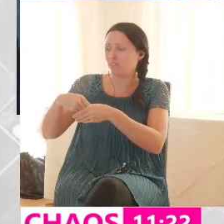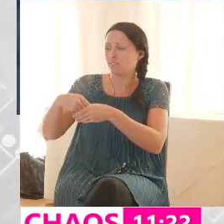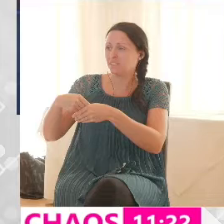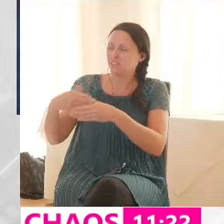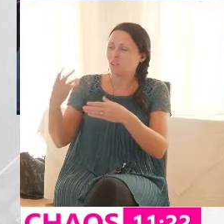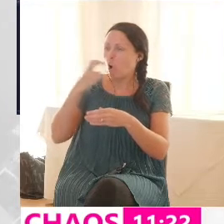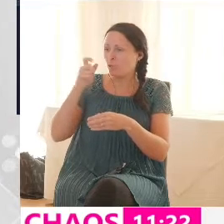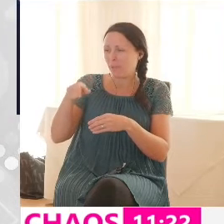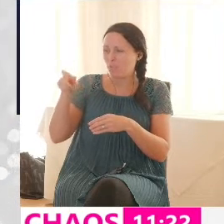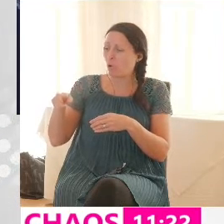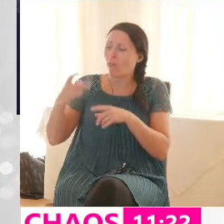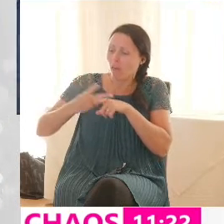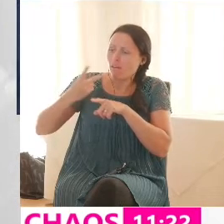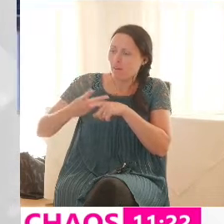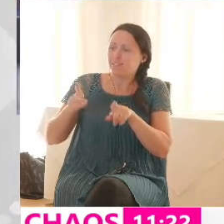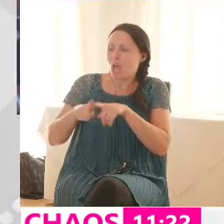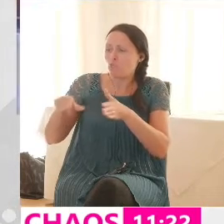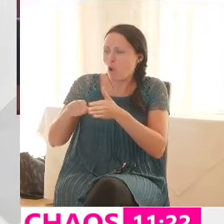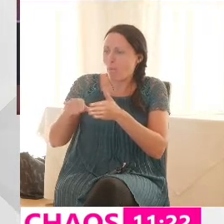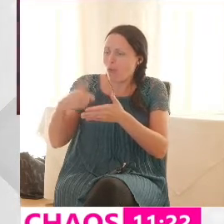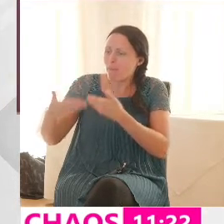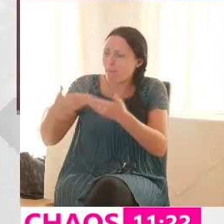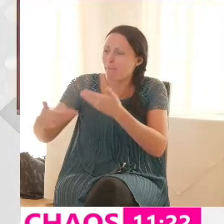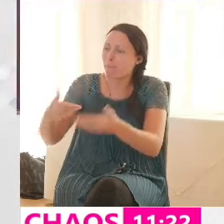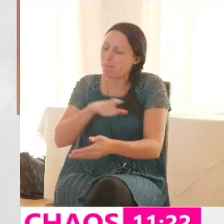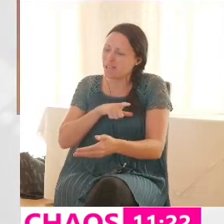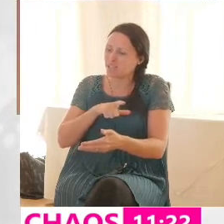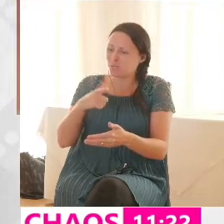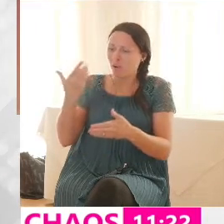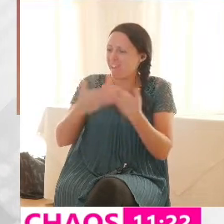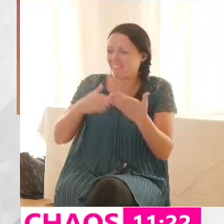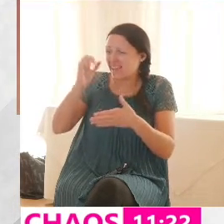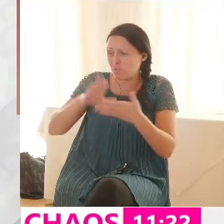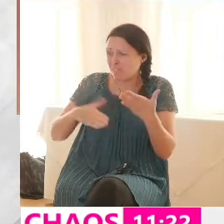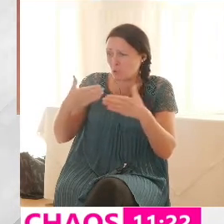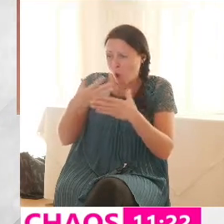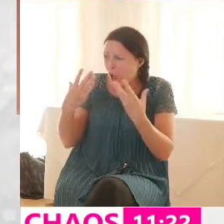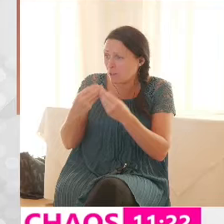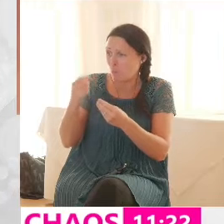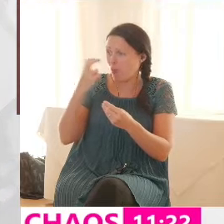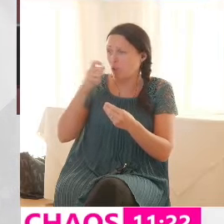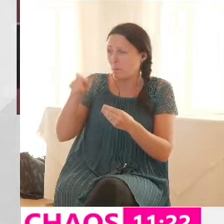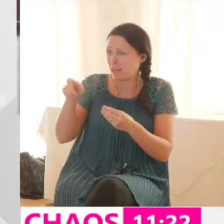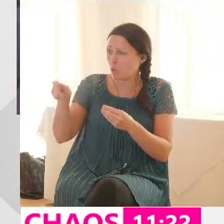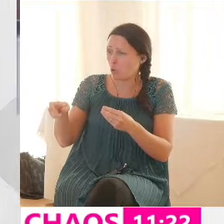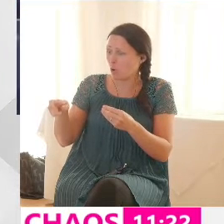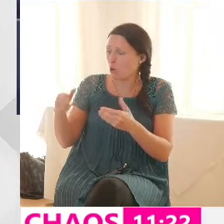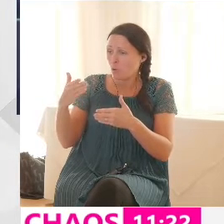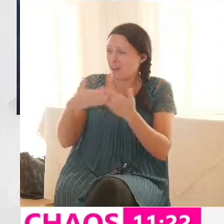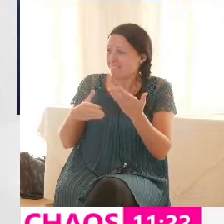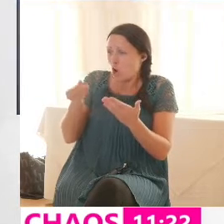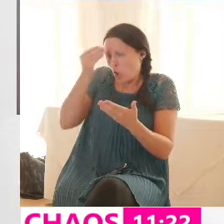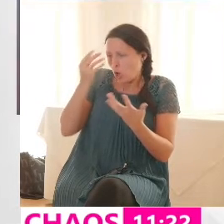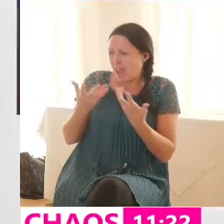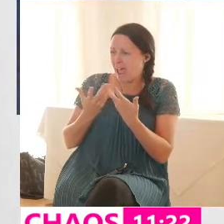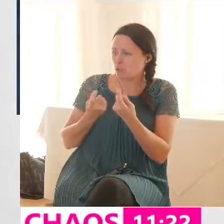same problem, because I didn't experience working with older people to see that they are manageable. I didn't experience it,